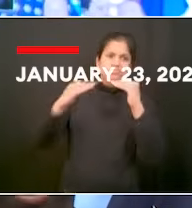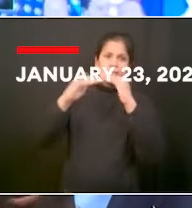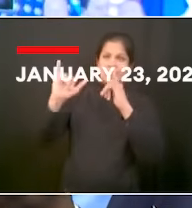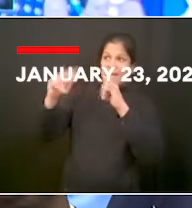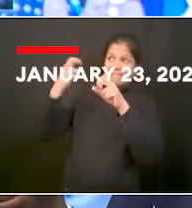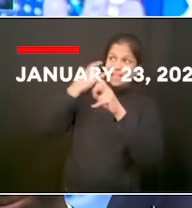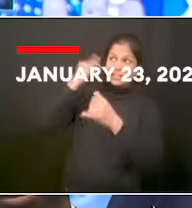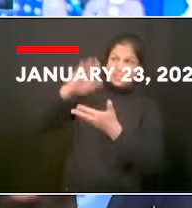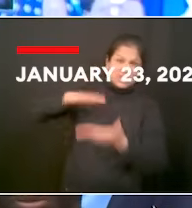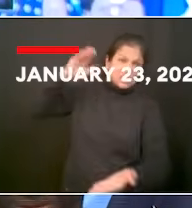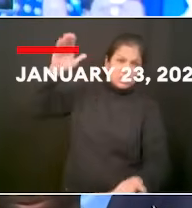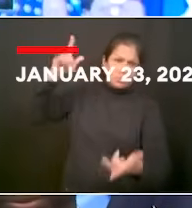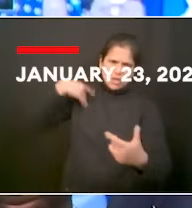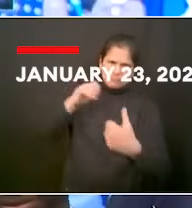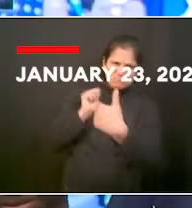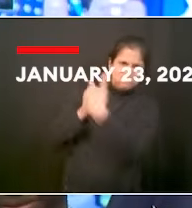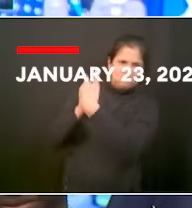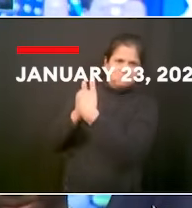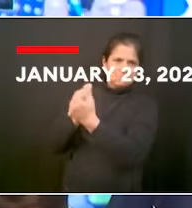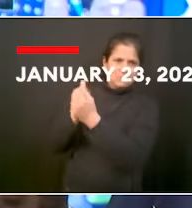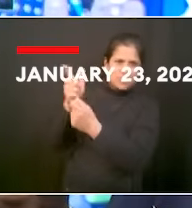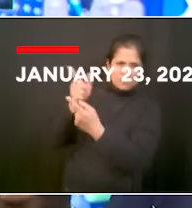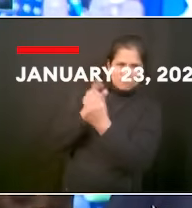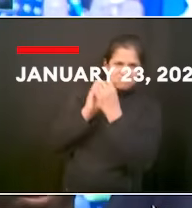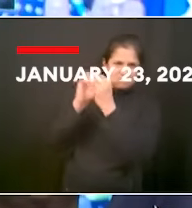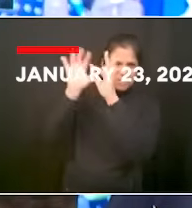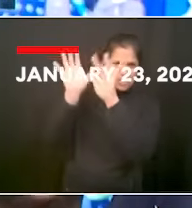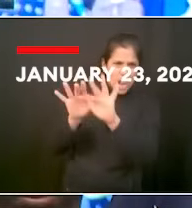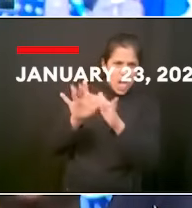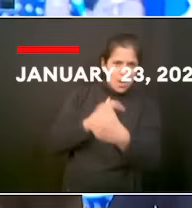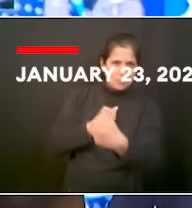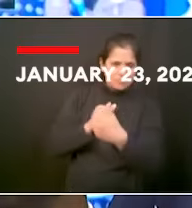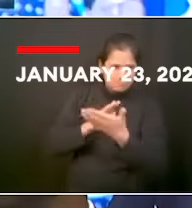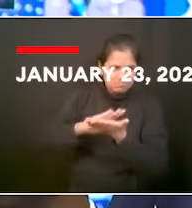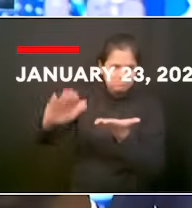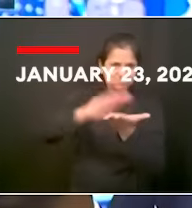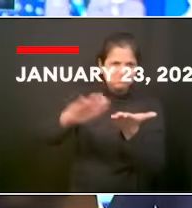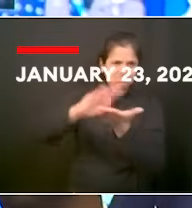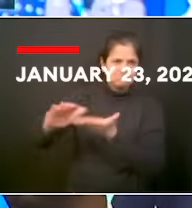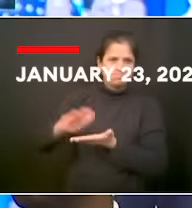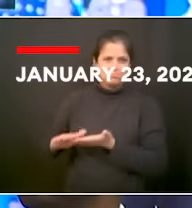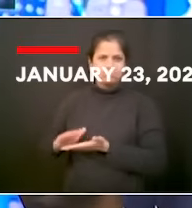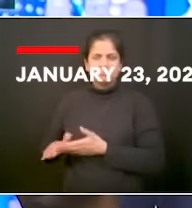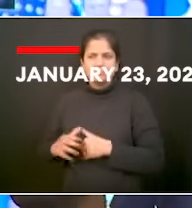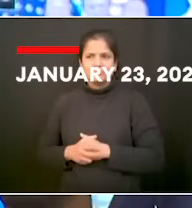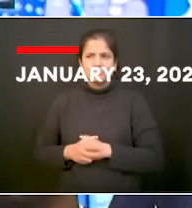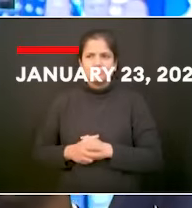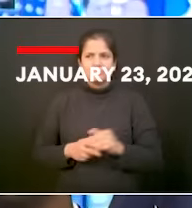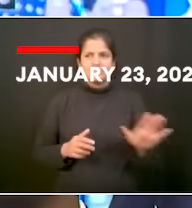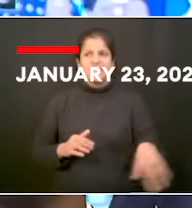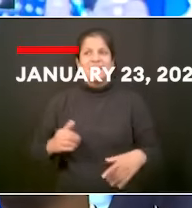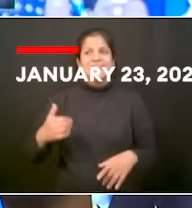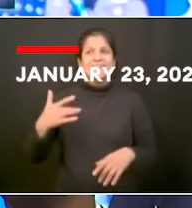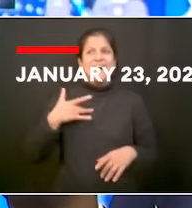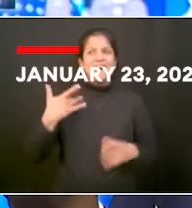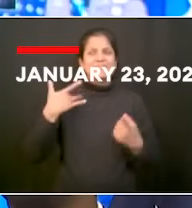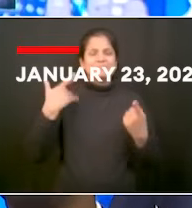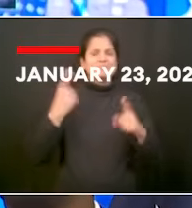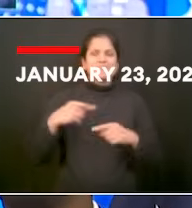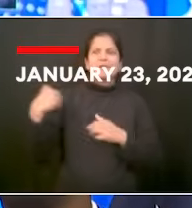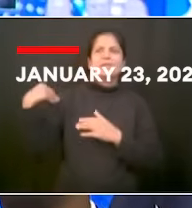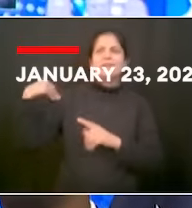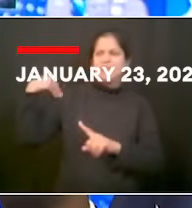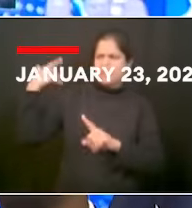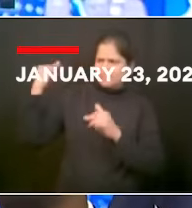was 06, it was 16, it's 26. We're going to be ready. Yeah, right here, go ahead. Hey there, how are you? Hey, how's it going? Good, good. Just